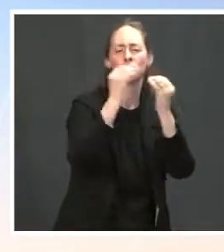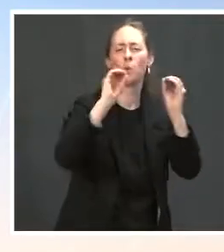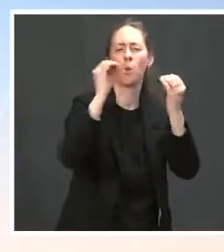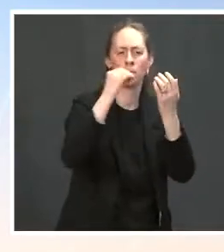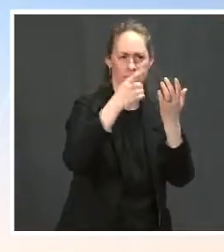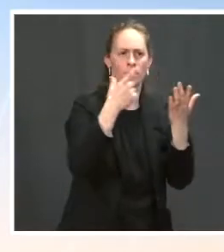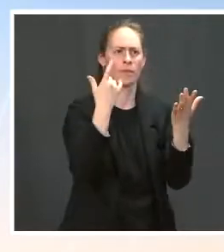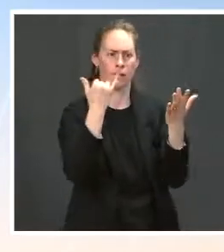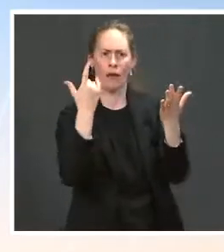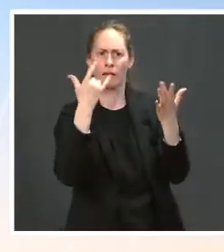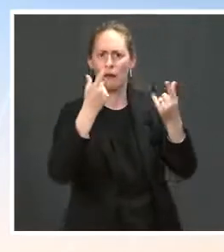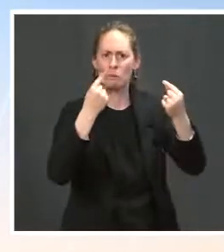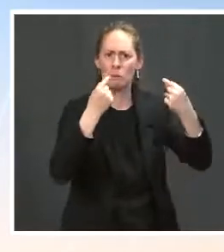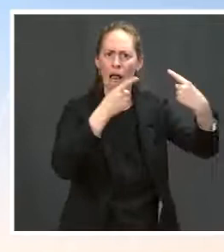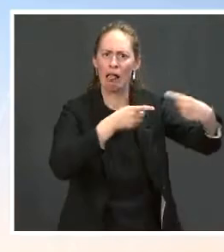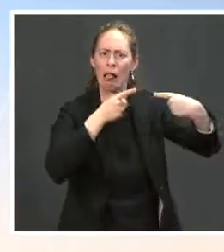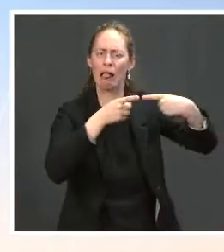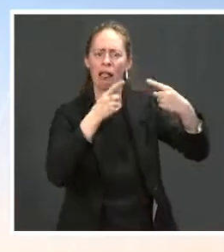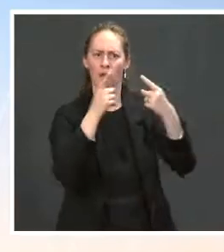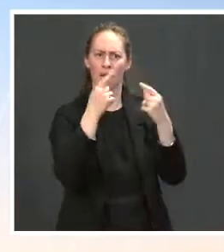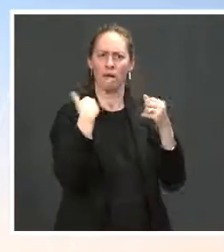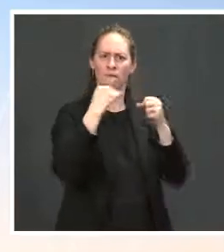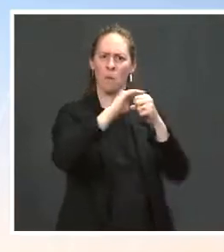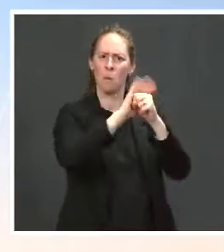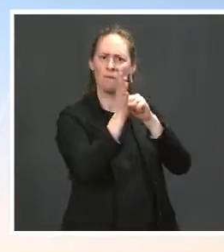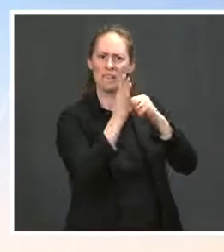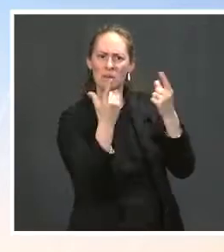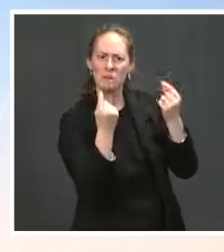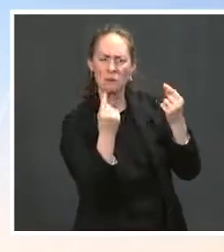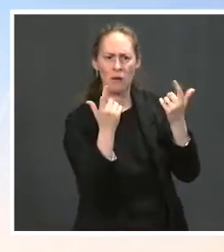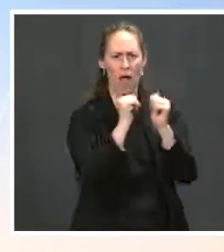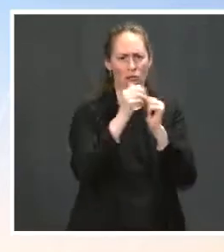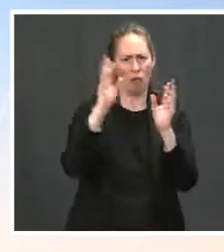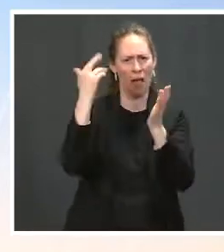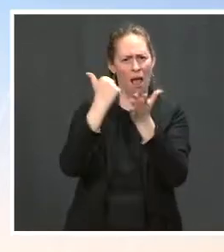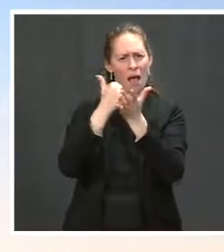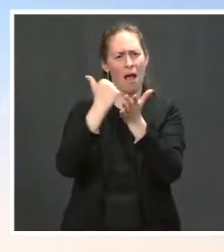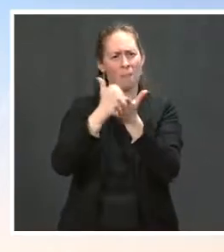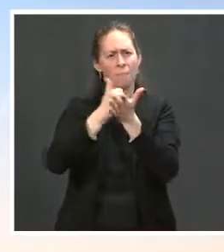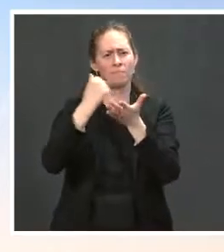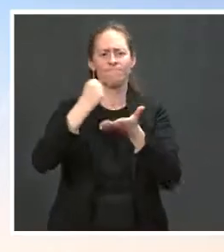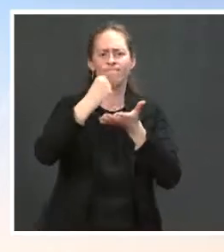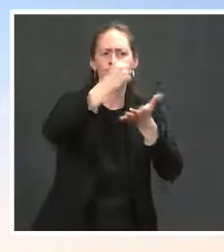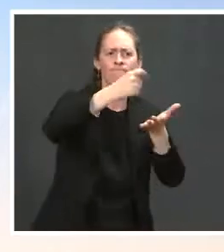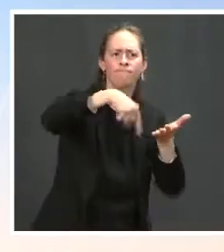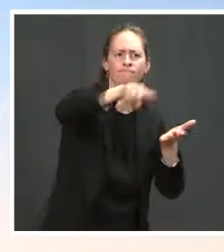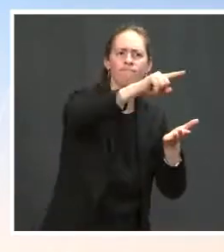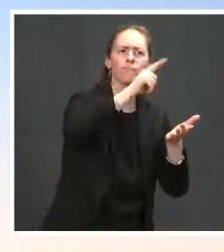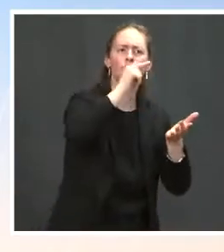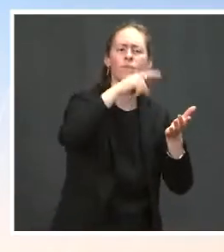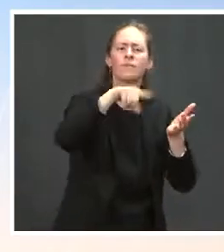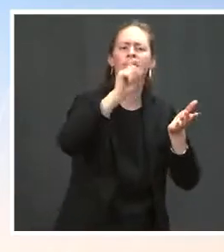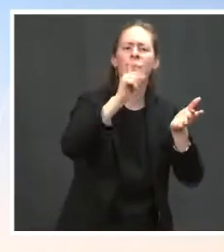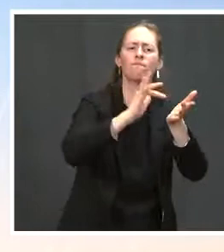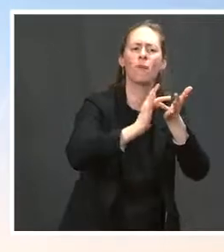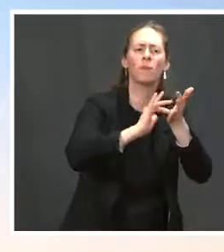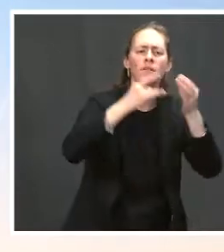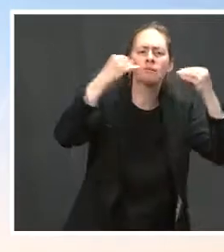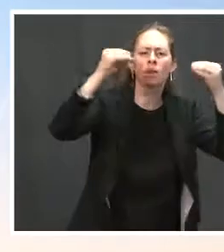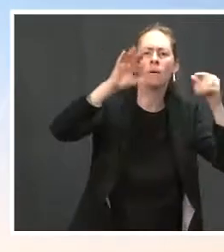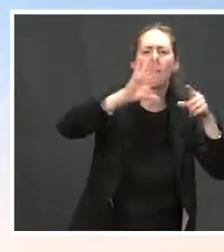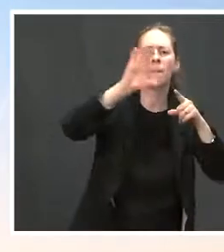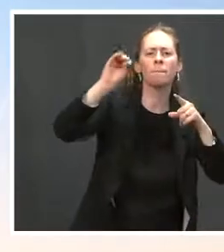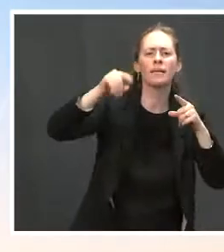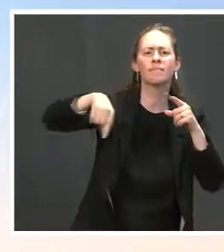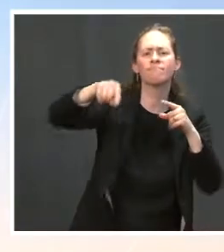protecting the financial interests of these pharmaceutical companies, or maybe maintaining leverage over